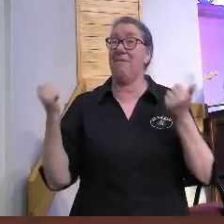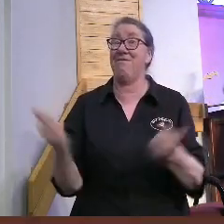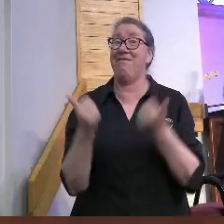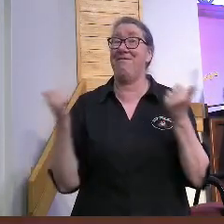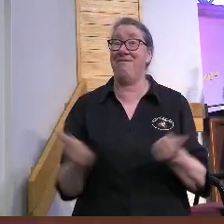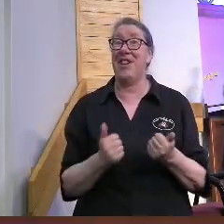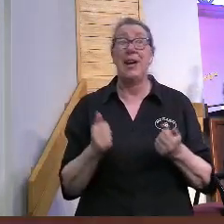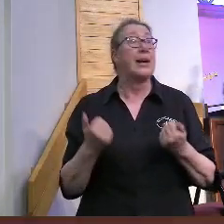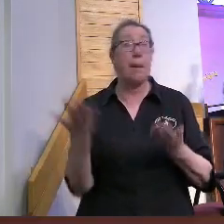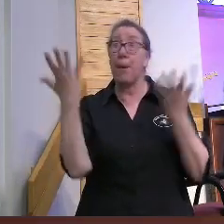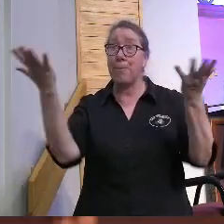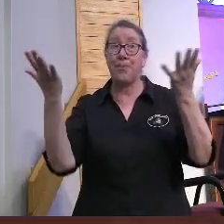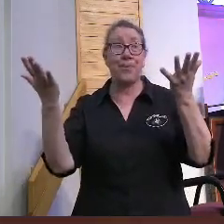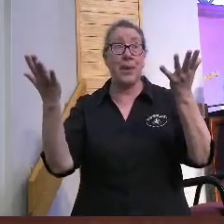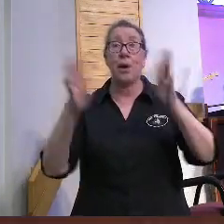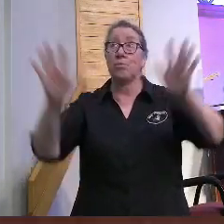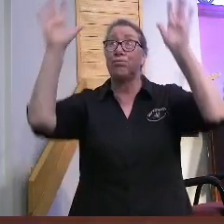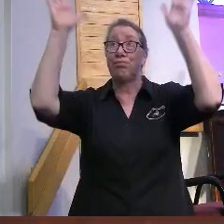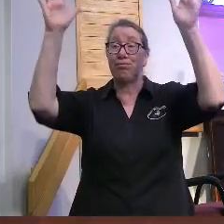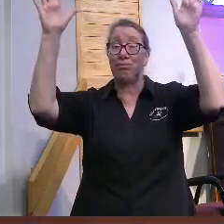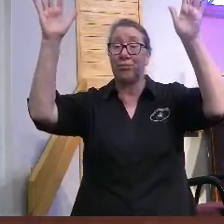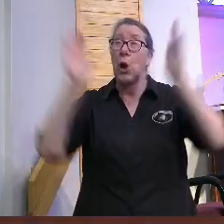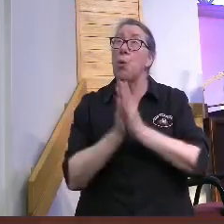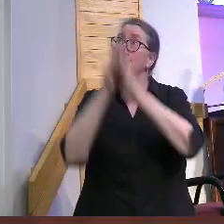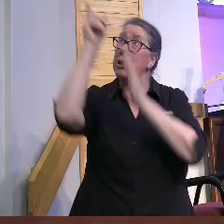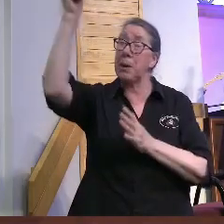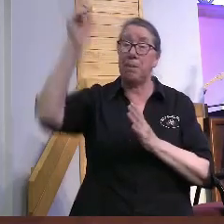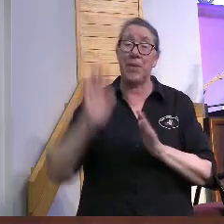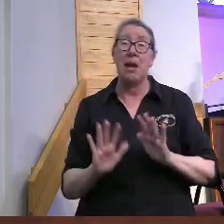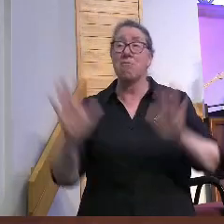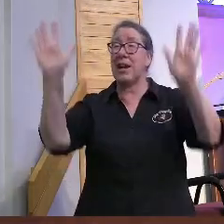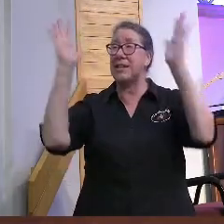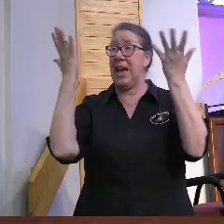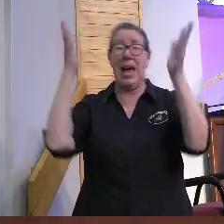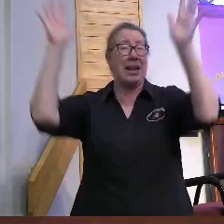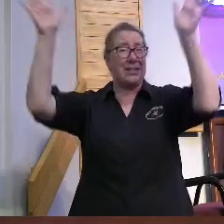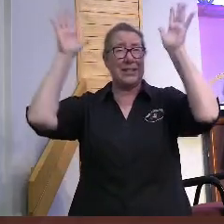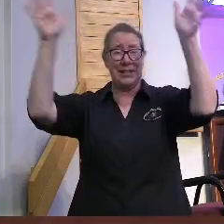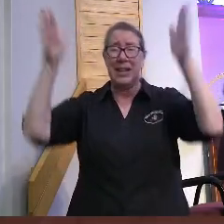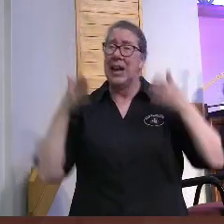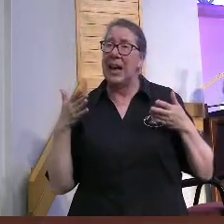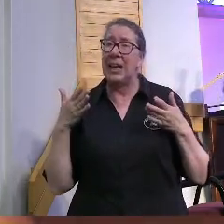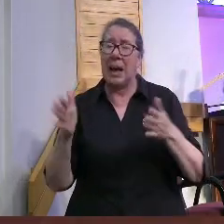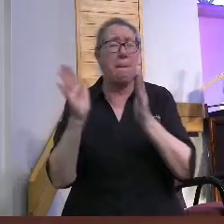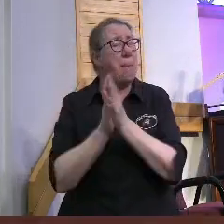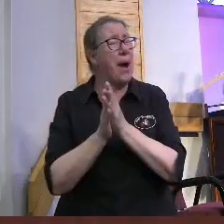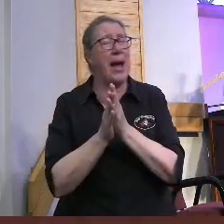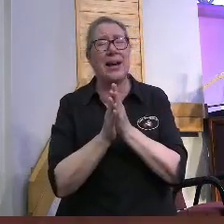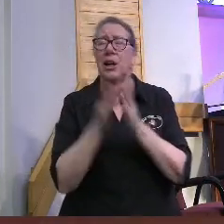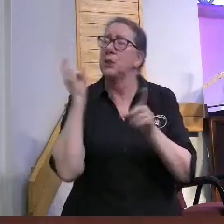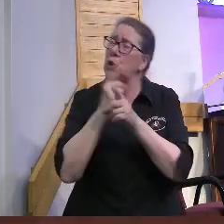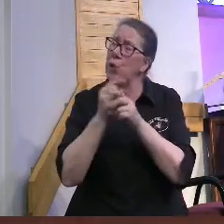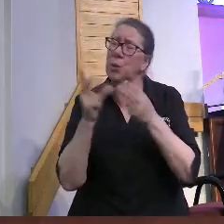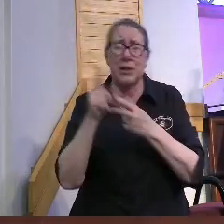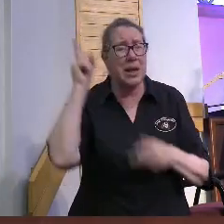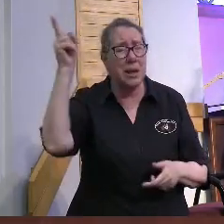room right now. As the musicians play the music, let us just have our hands raised and let's just begin to seek God. Some of you need to reorder